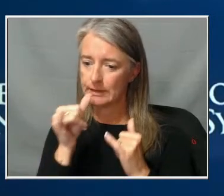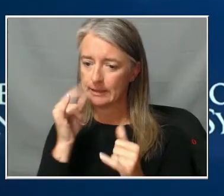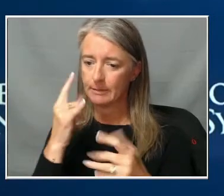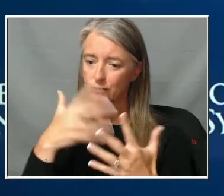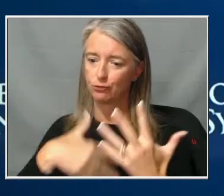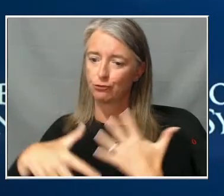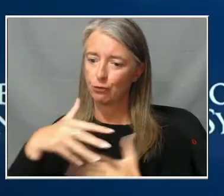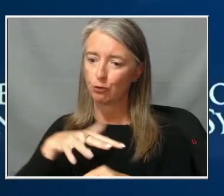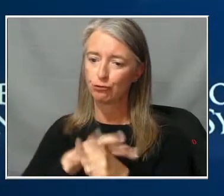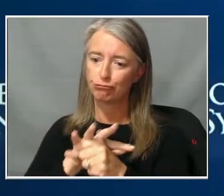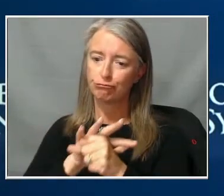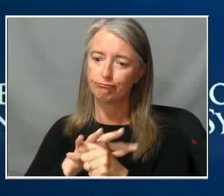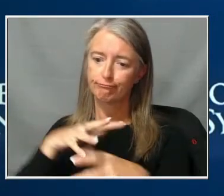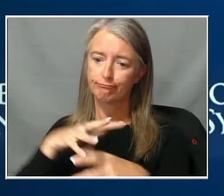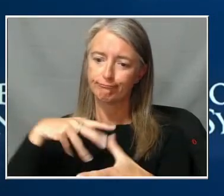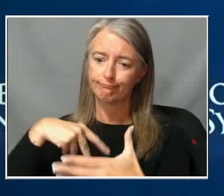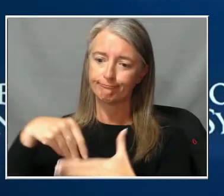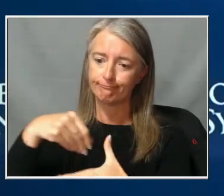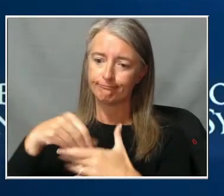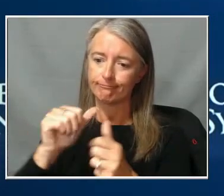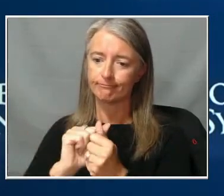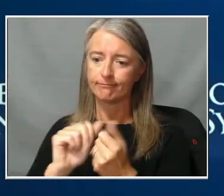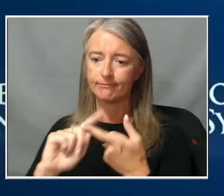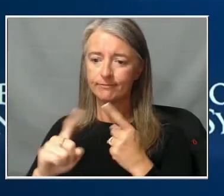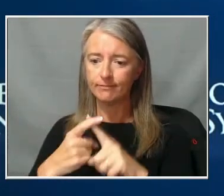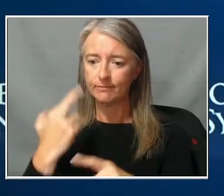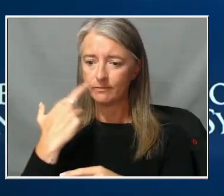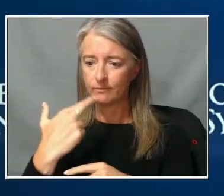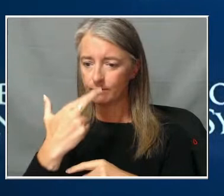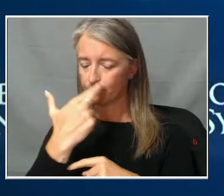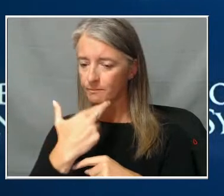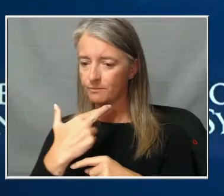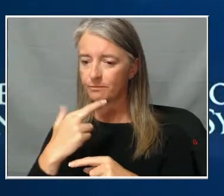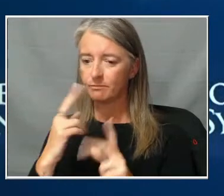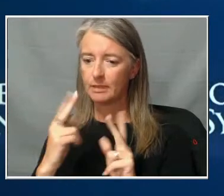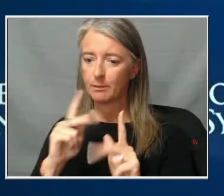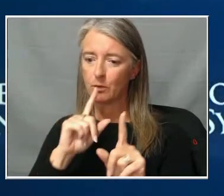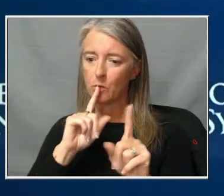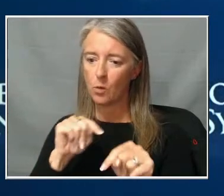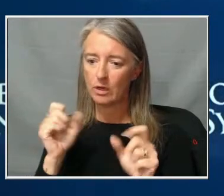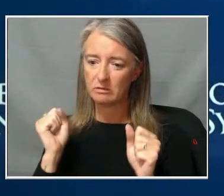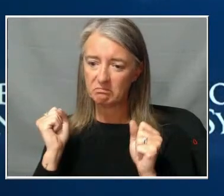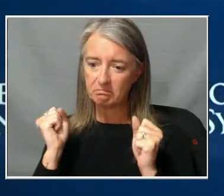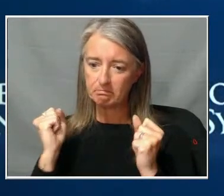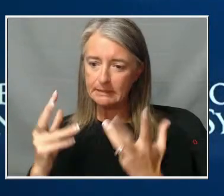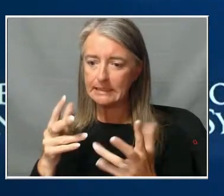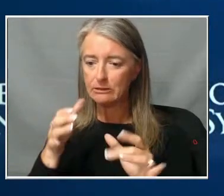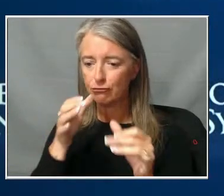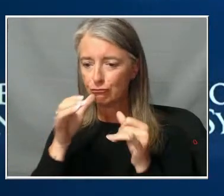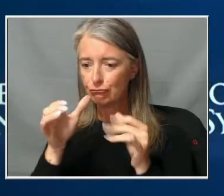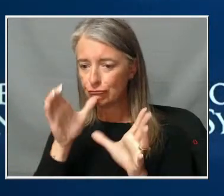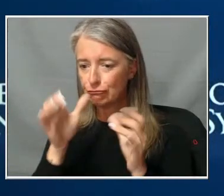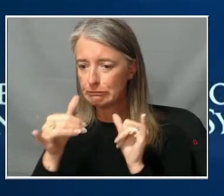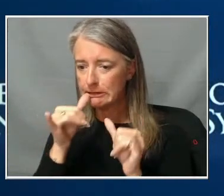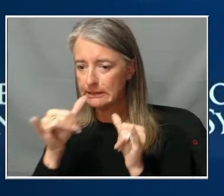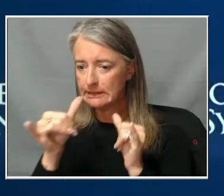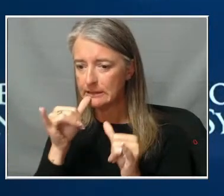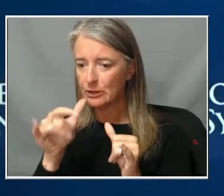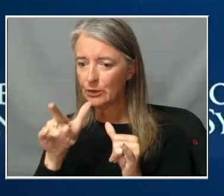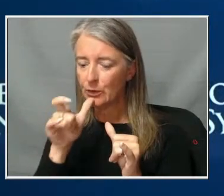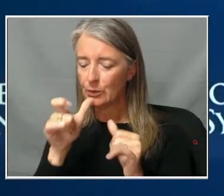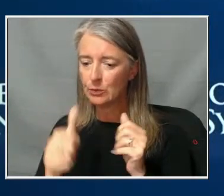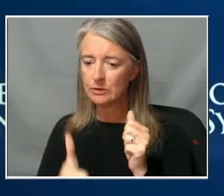go out with friends to a restaurant or a bar and people order rounds of drinks where, whoever is the